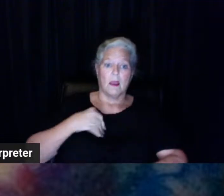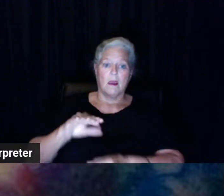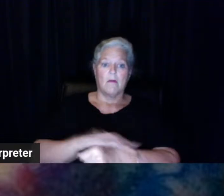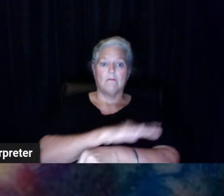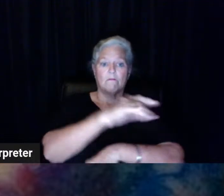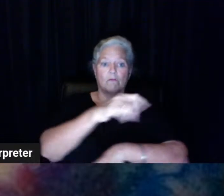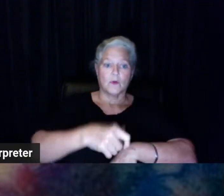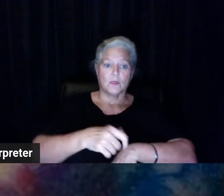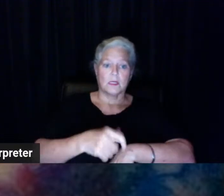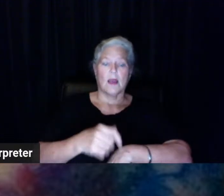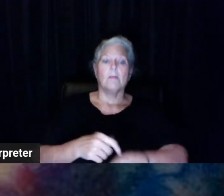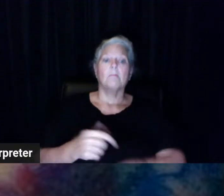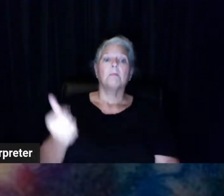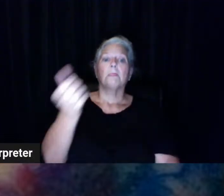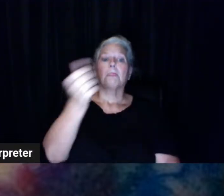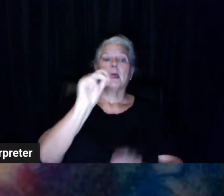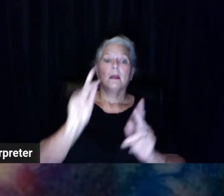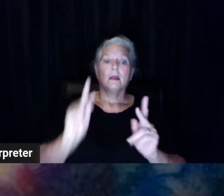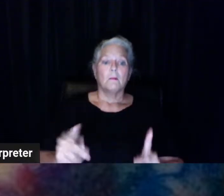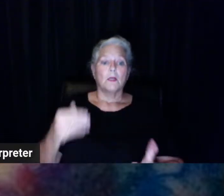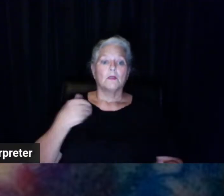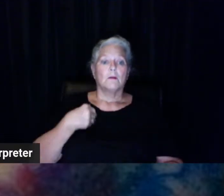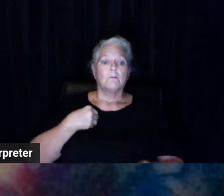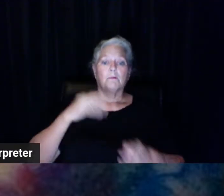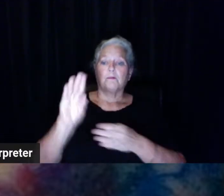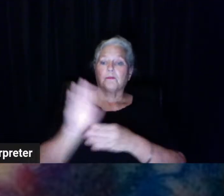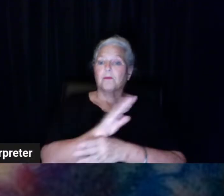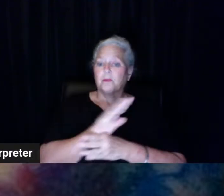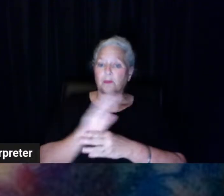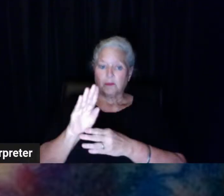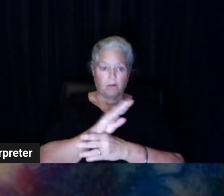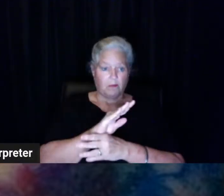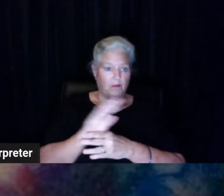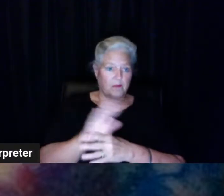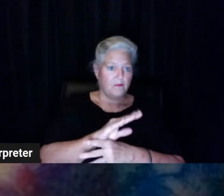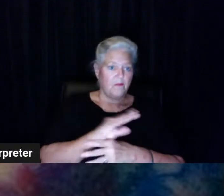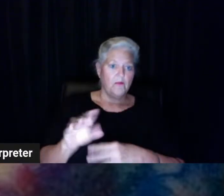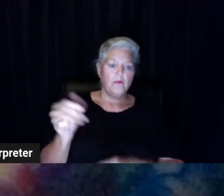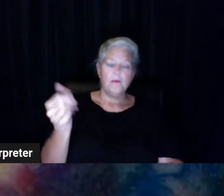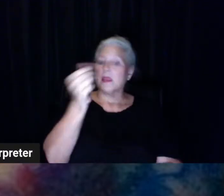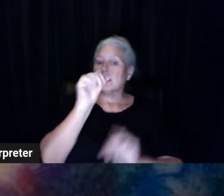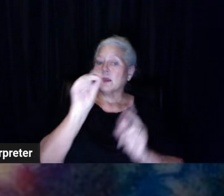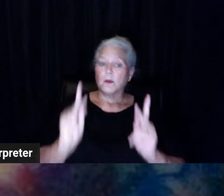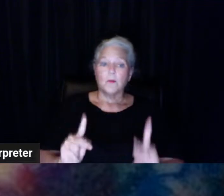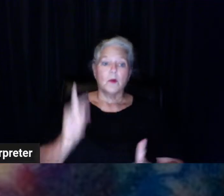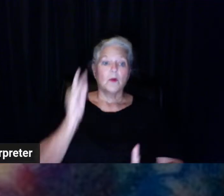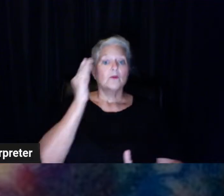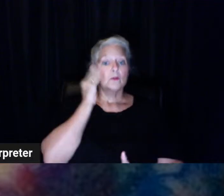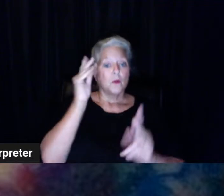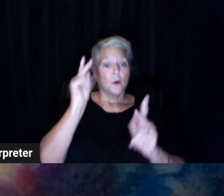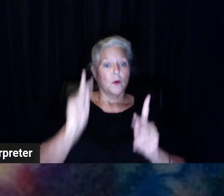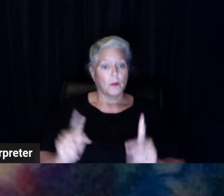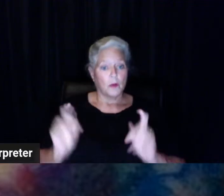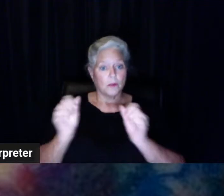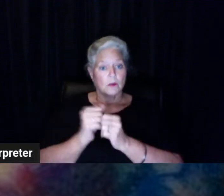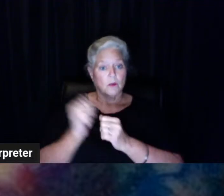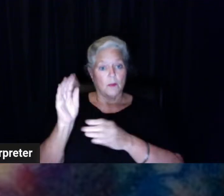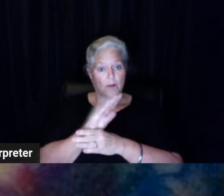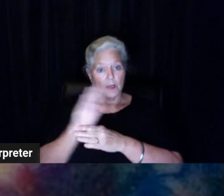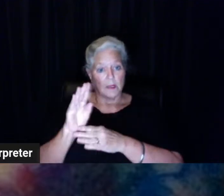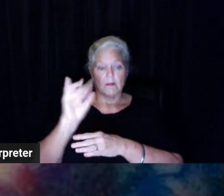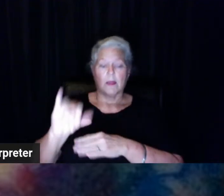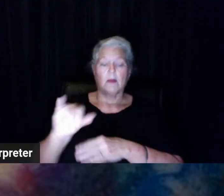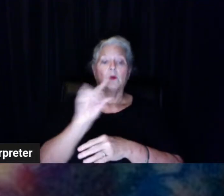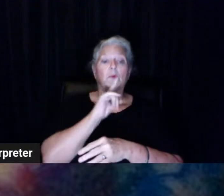sponsors. Anybody have a business out there? Anybody know anybody with businesses that would love to sponsor an